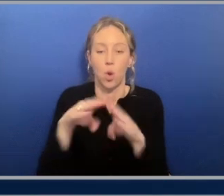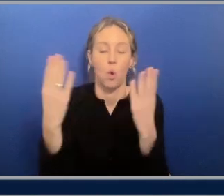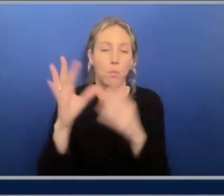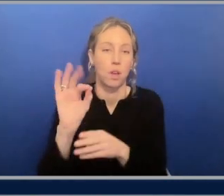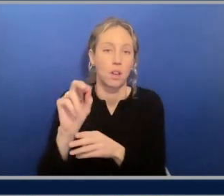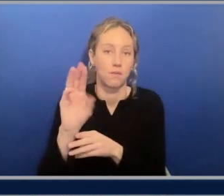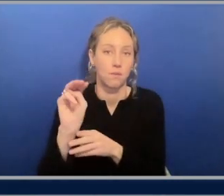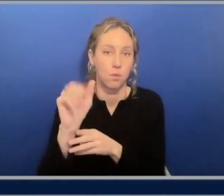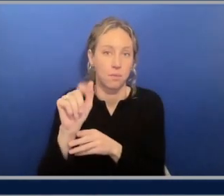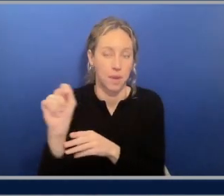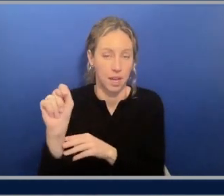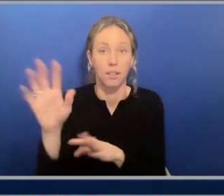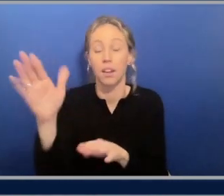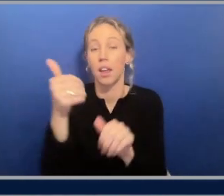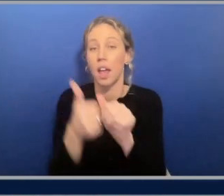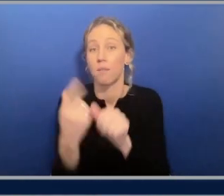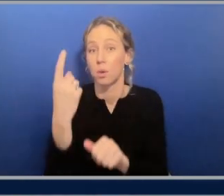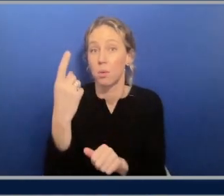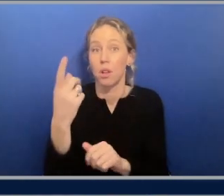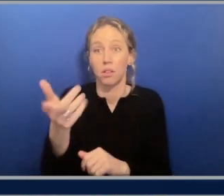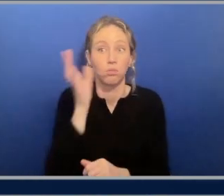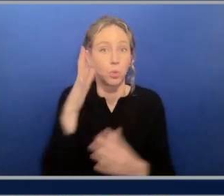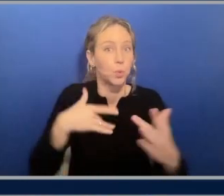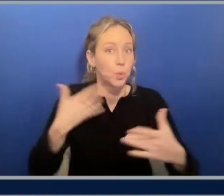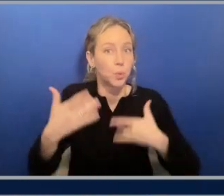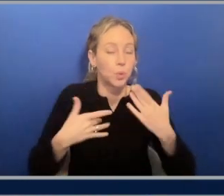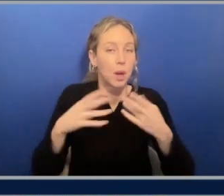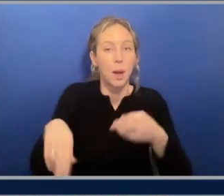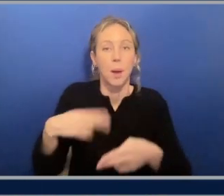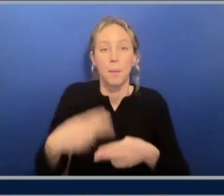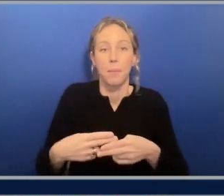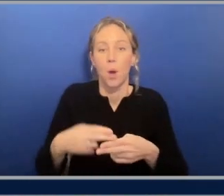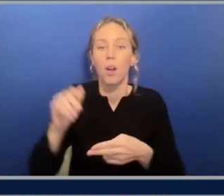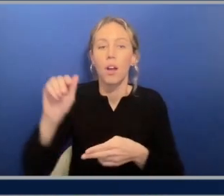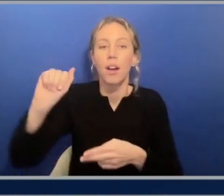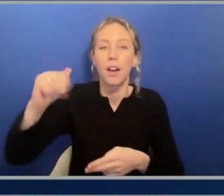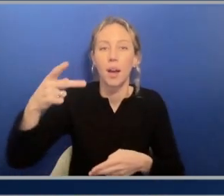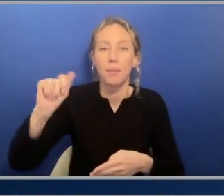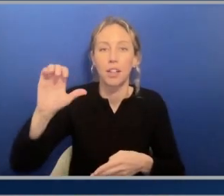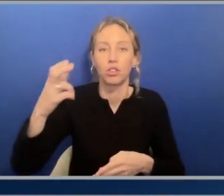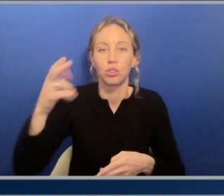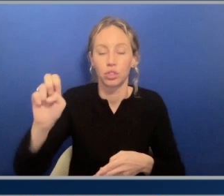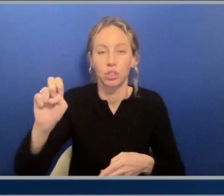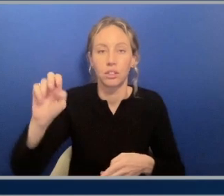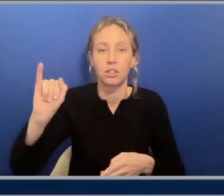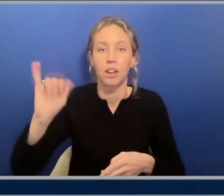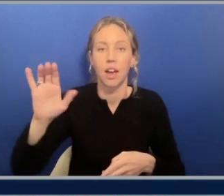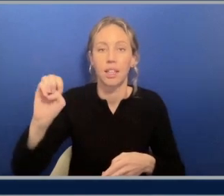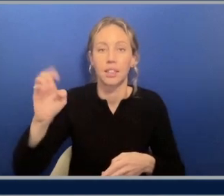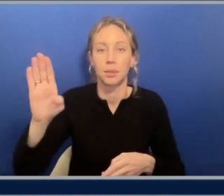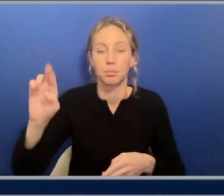right? Everybody is really excited about Apache Iceberg, which is an open